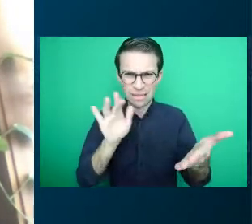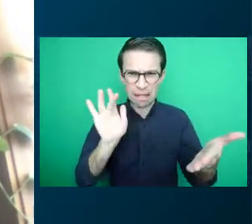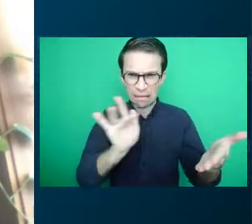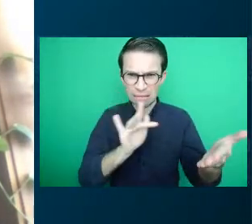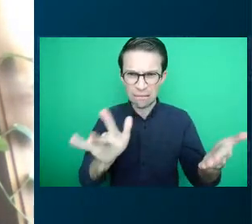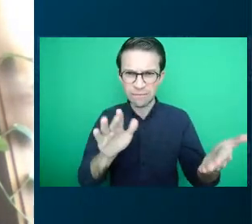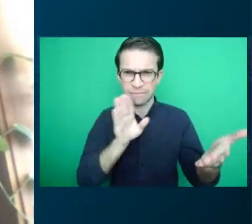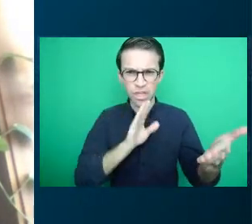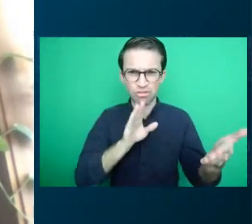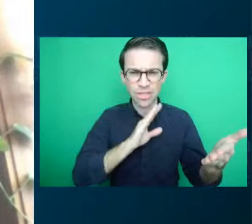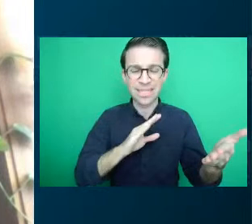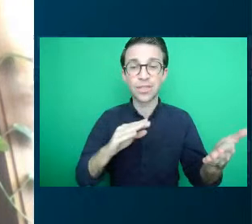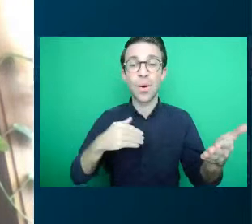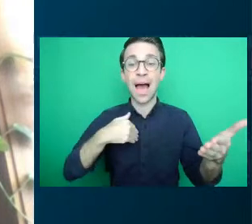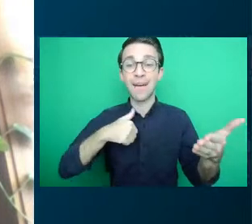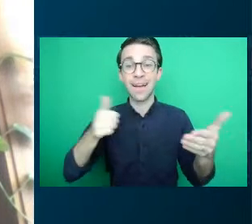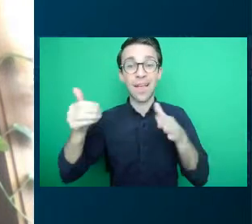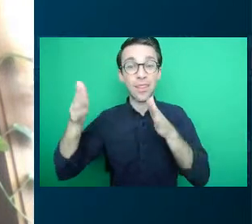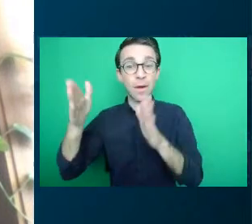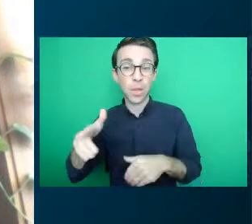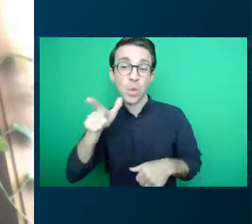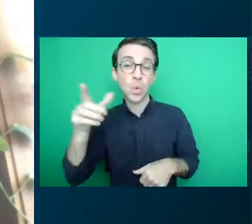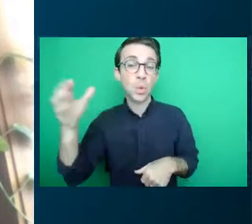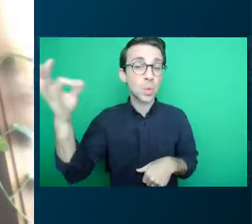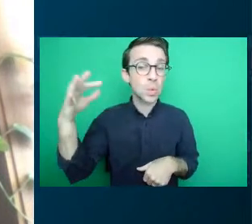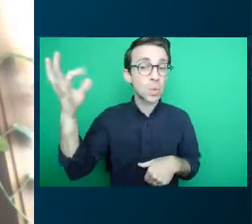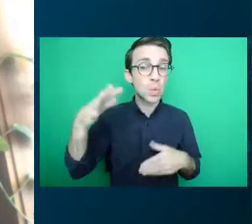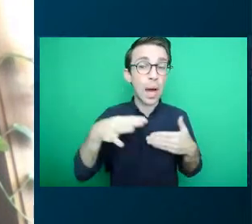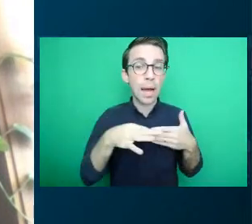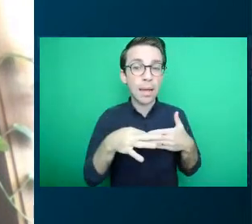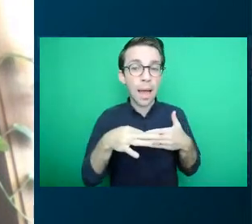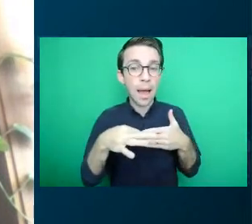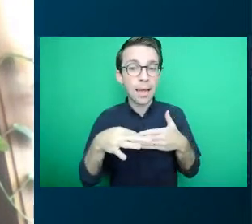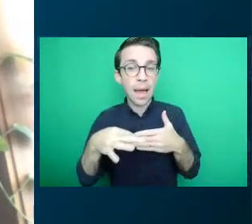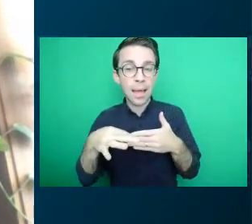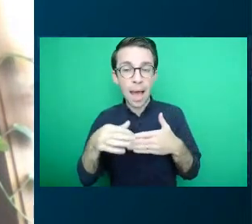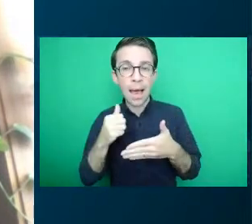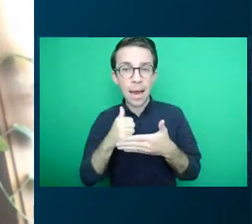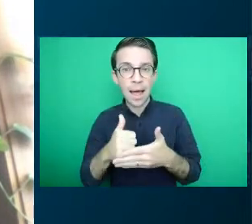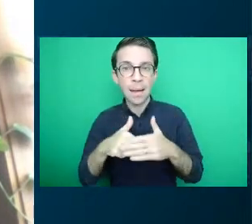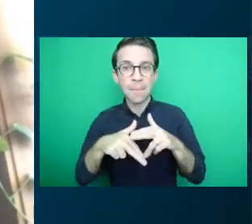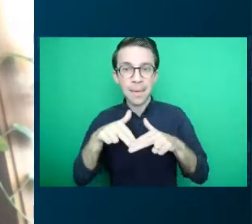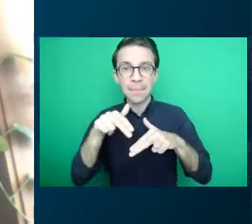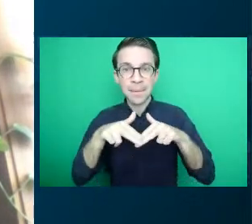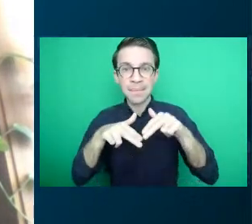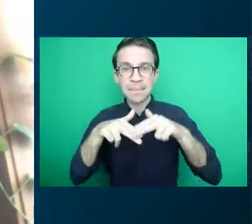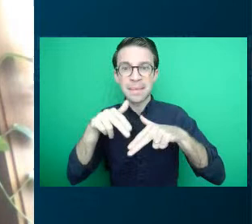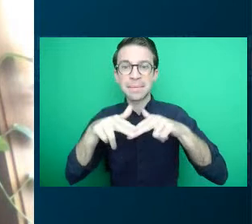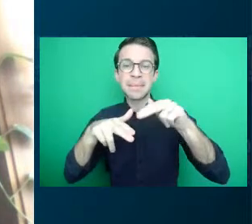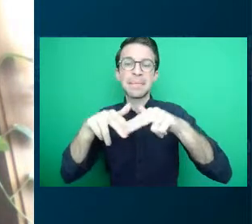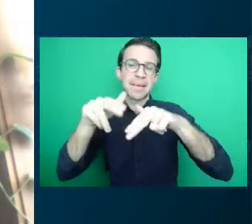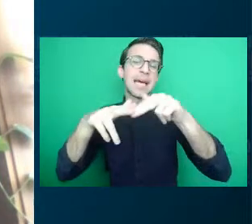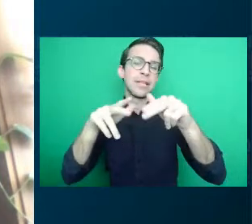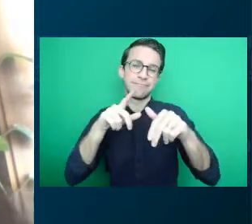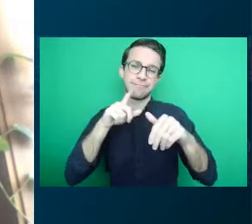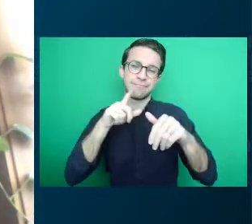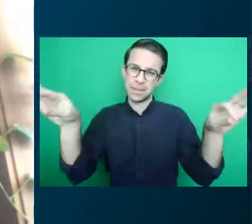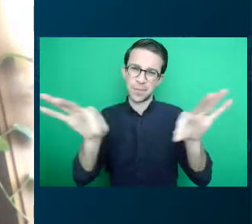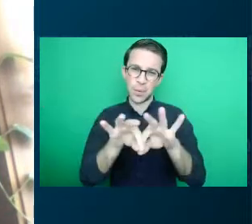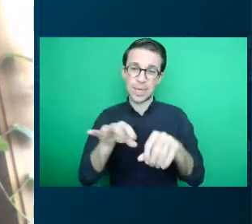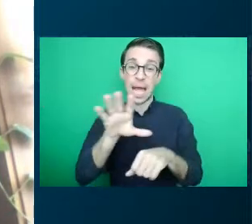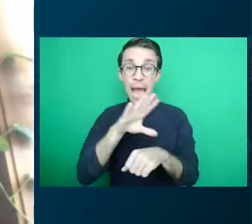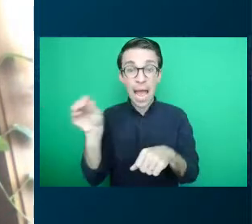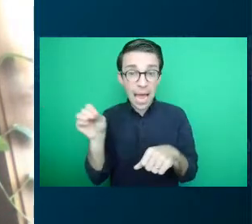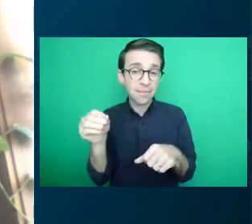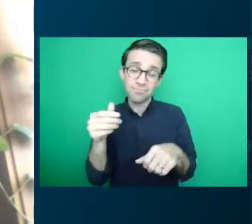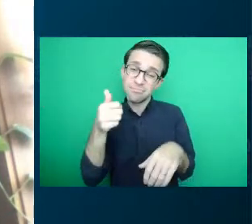it and can guide you is really supportive to get started, and supplementing that also with spending time playing